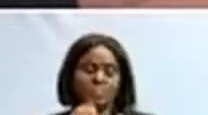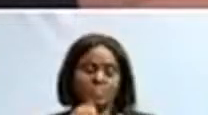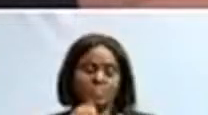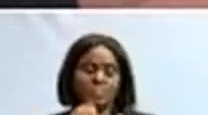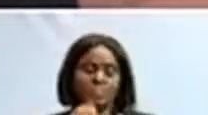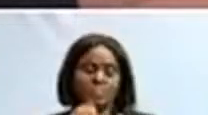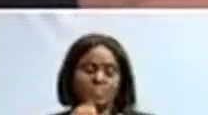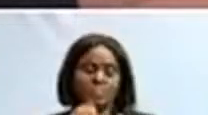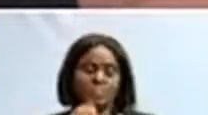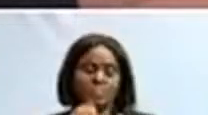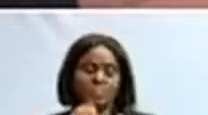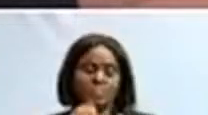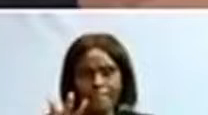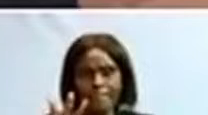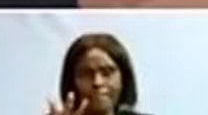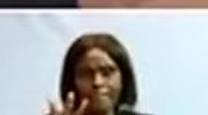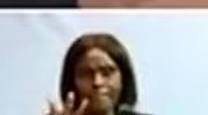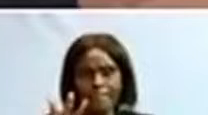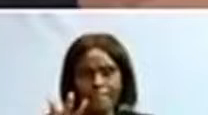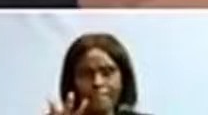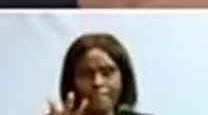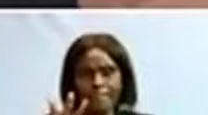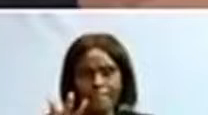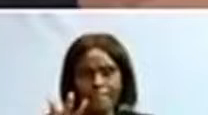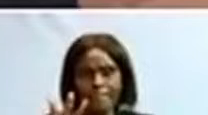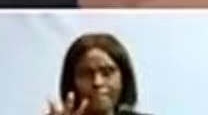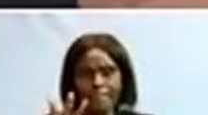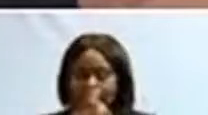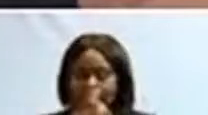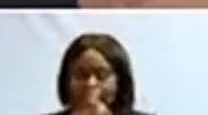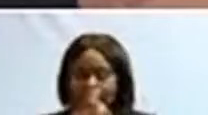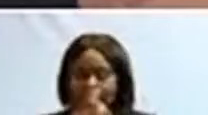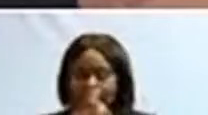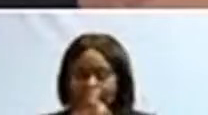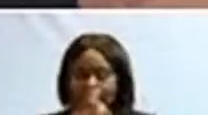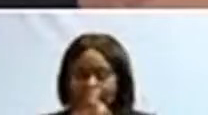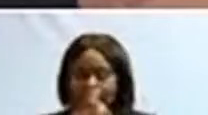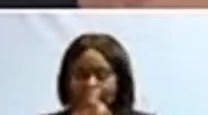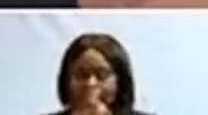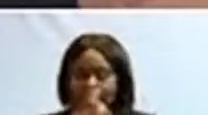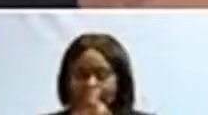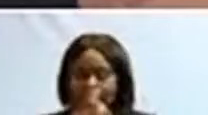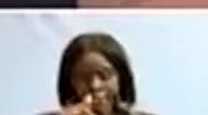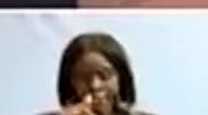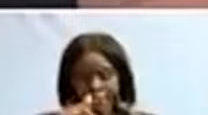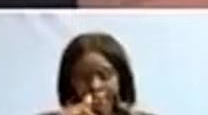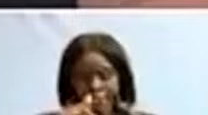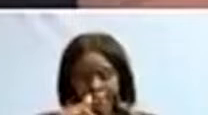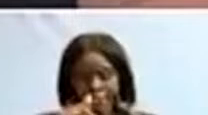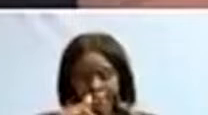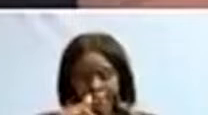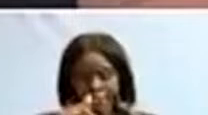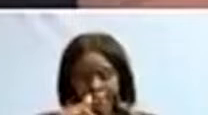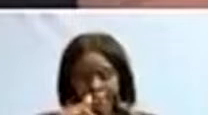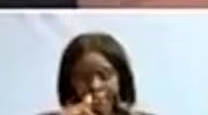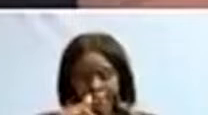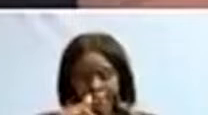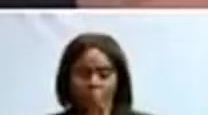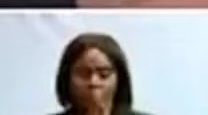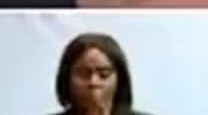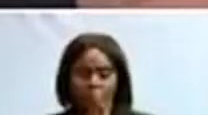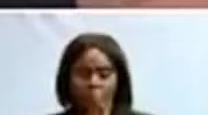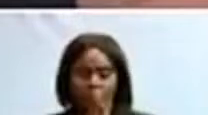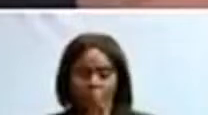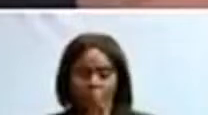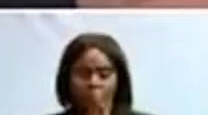in accordance with the contracts signed between management and the general workers. Remedial measure,